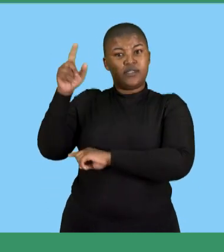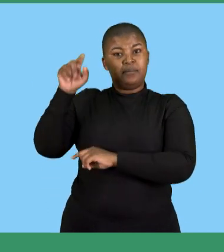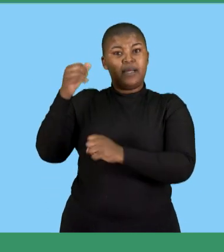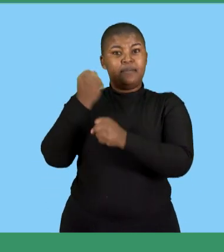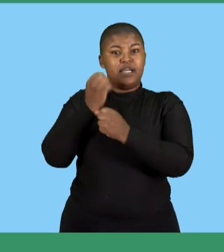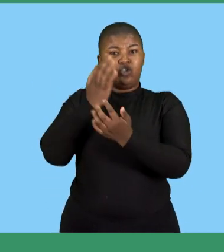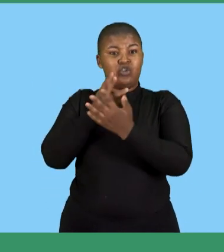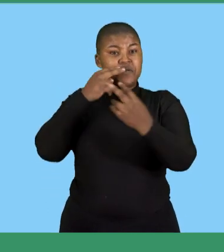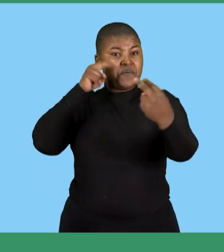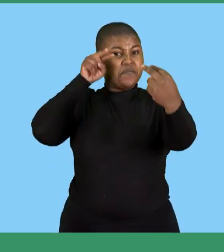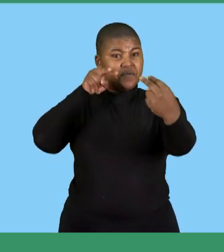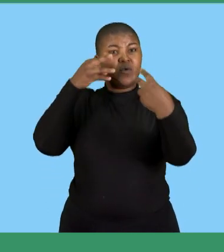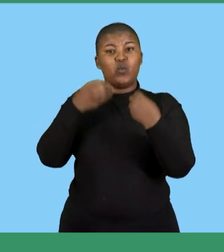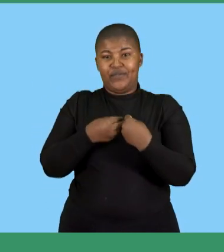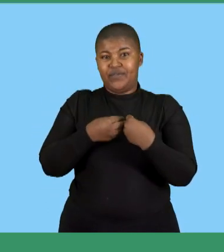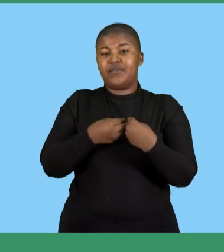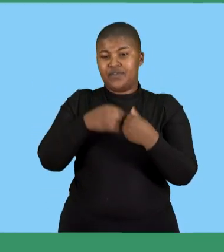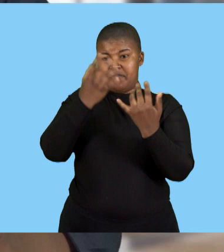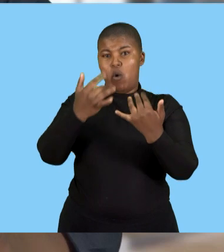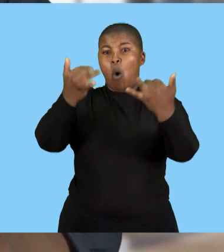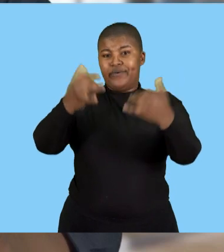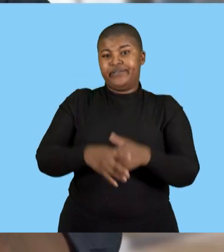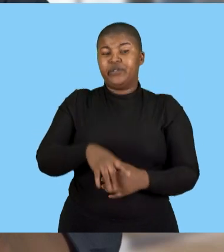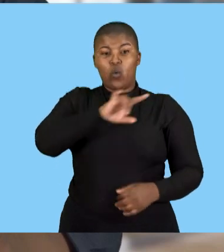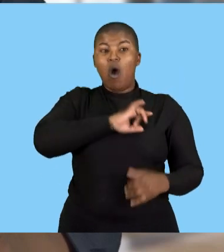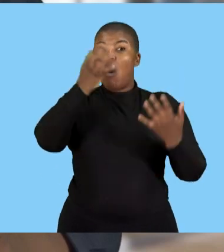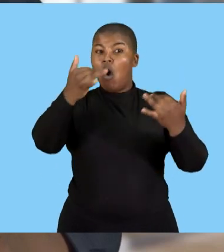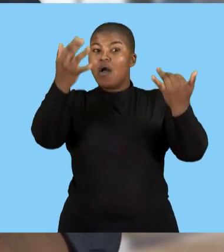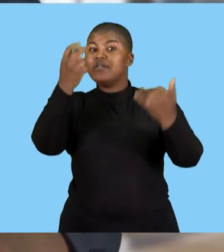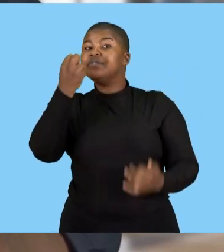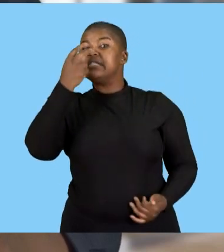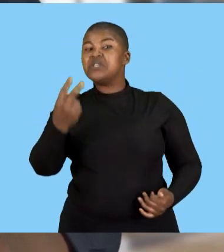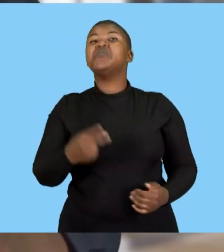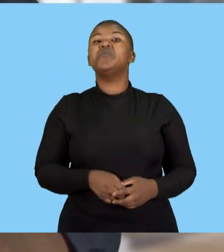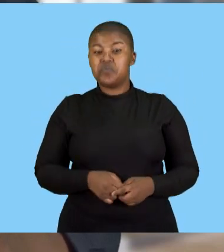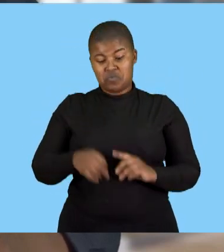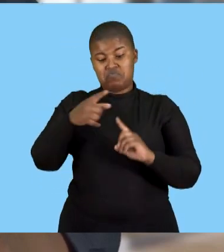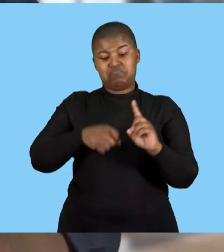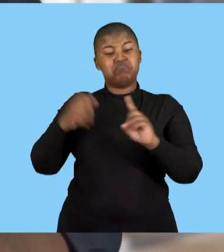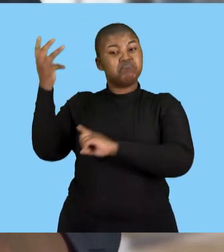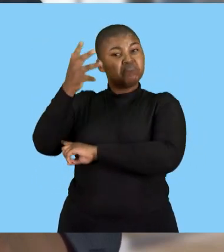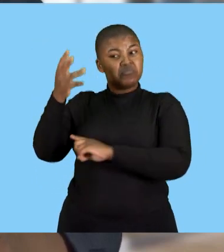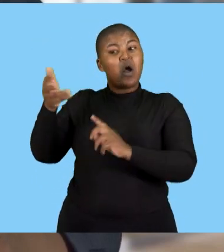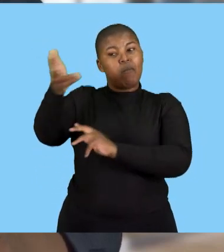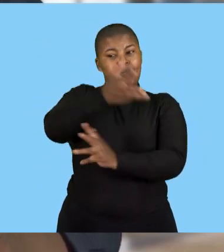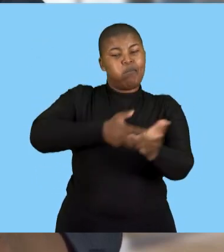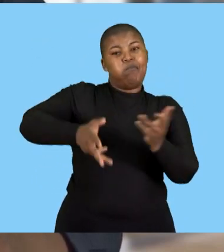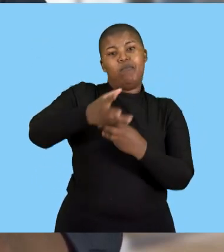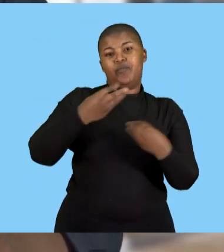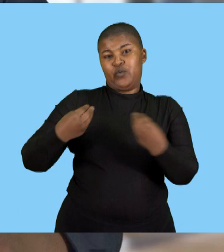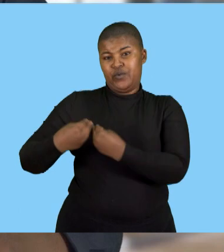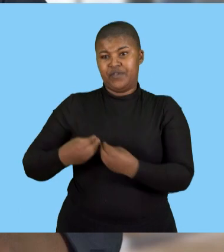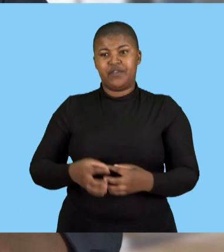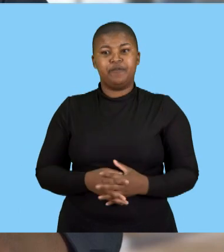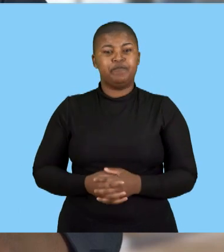eye contact with the audience, so that the audience would see that the presenter is engaging with them. And